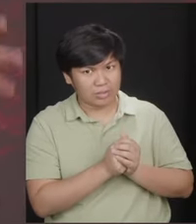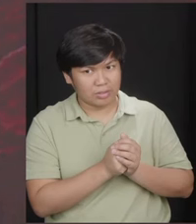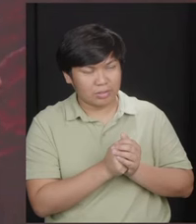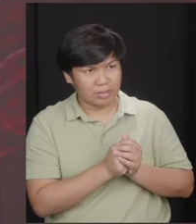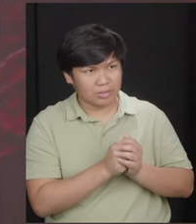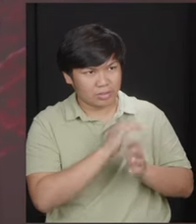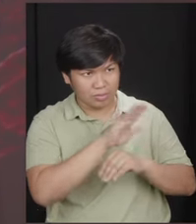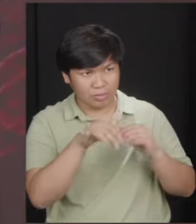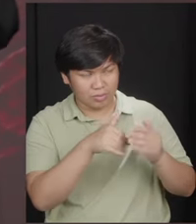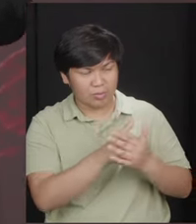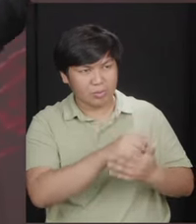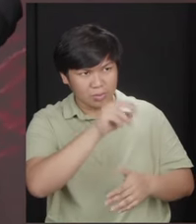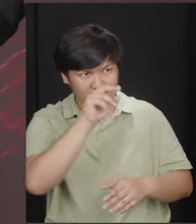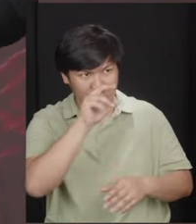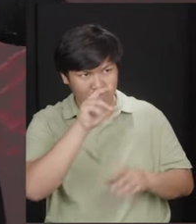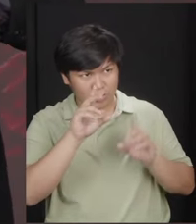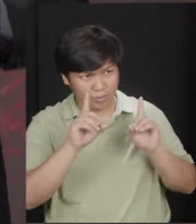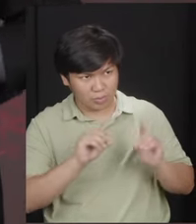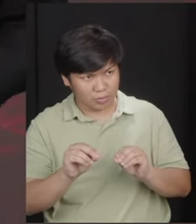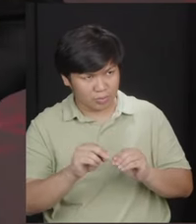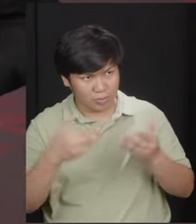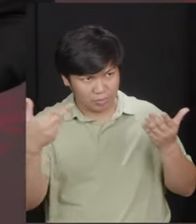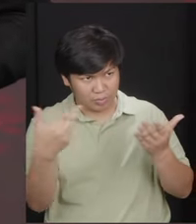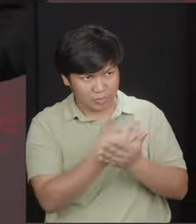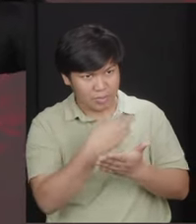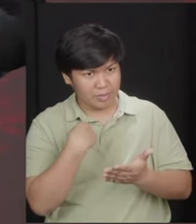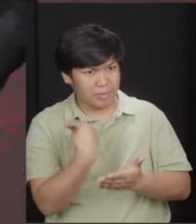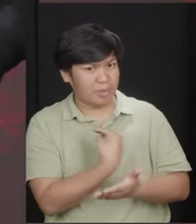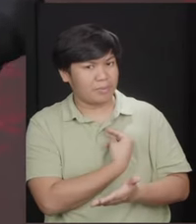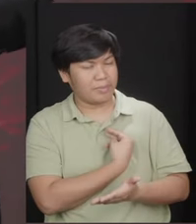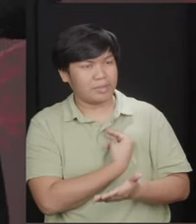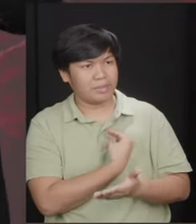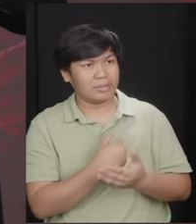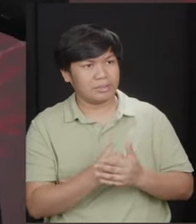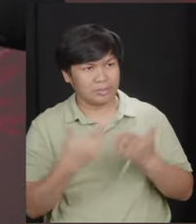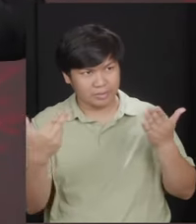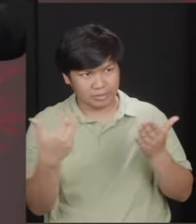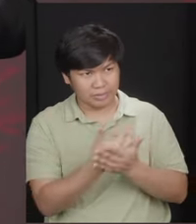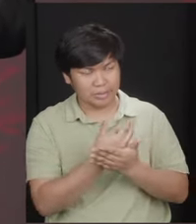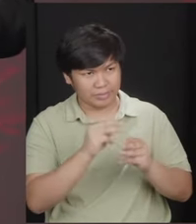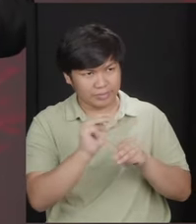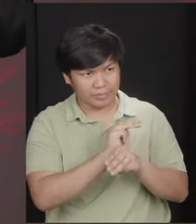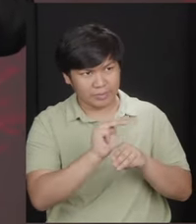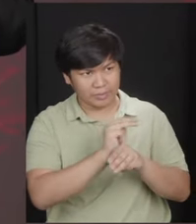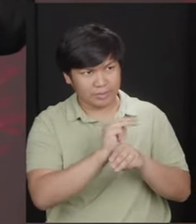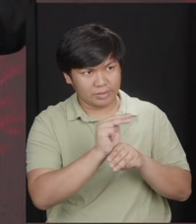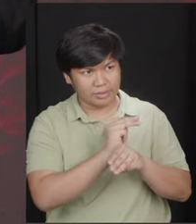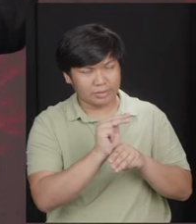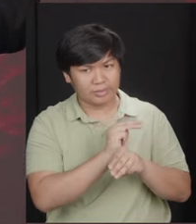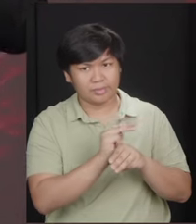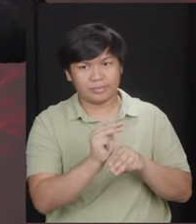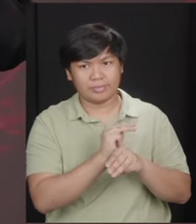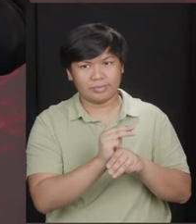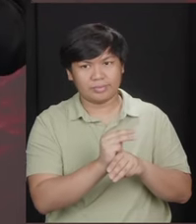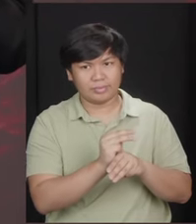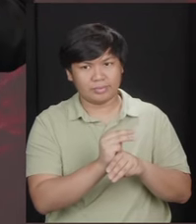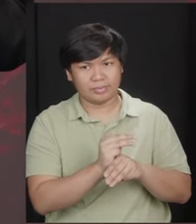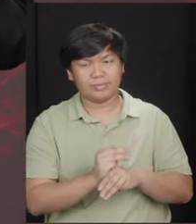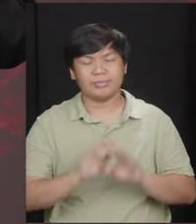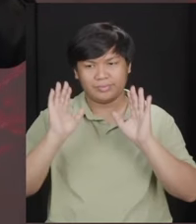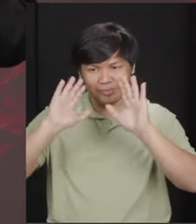the stops to restore them to membership, to restore them even to ministry.